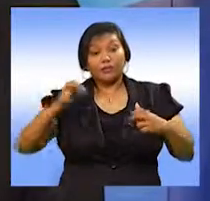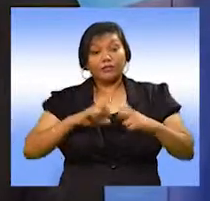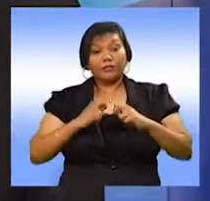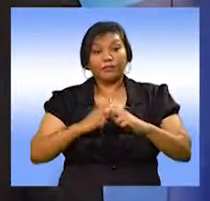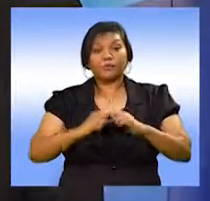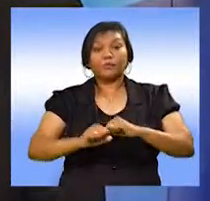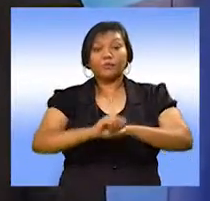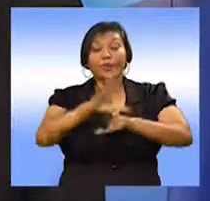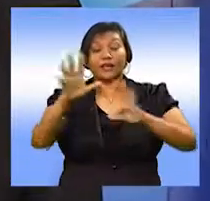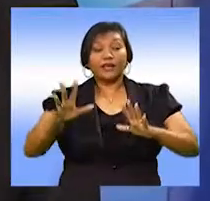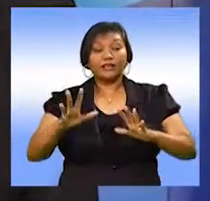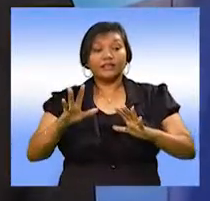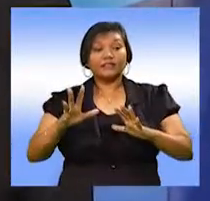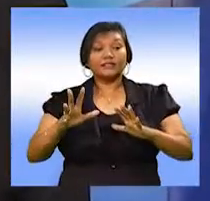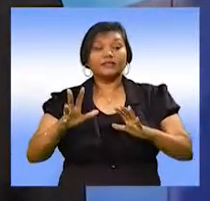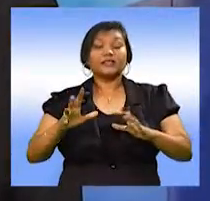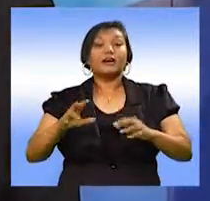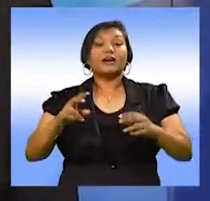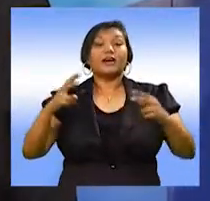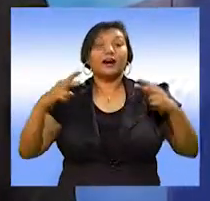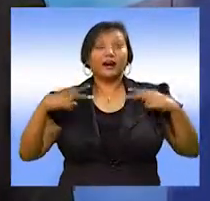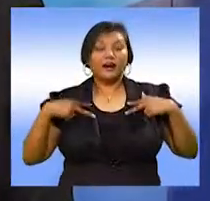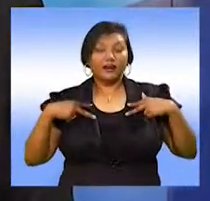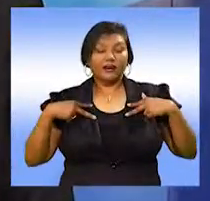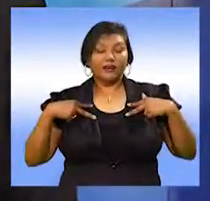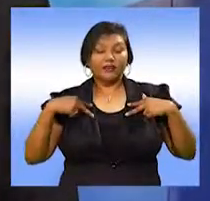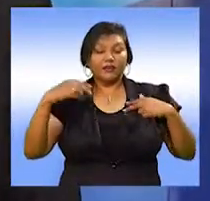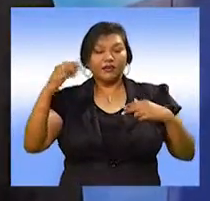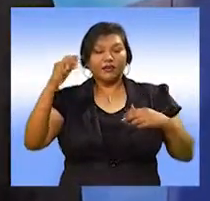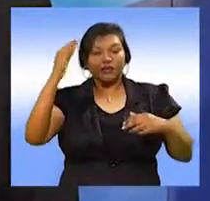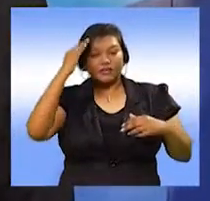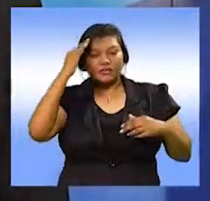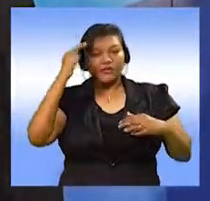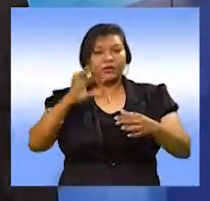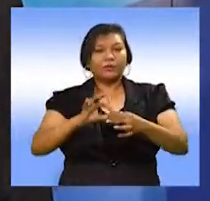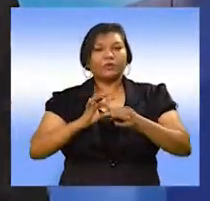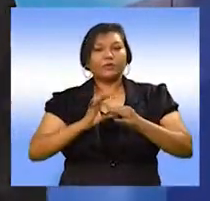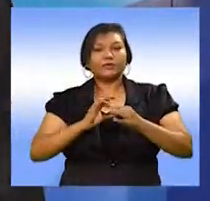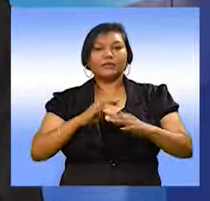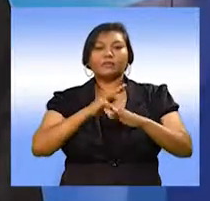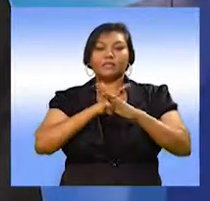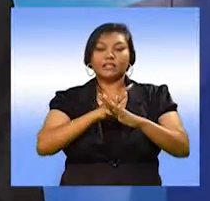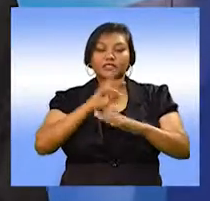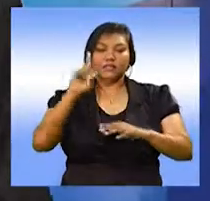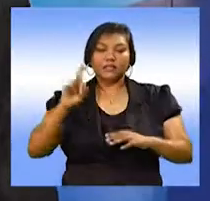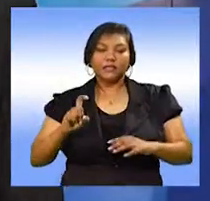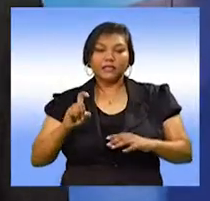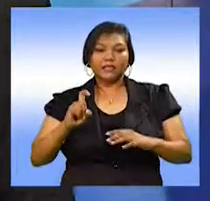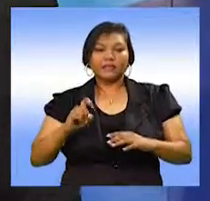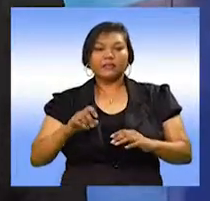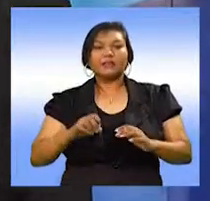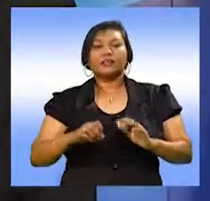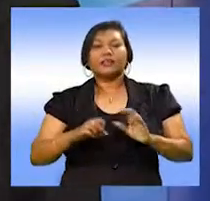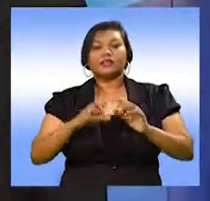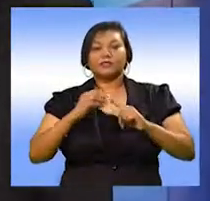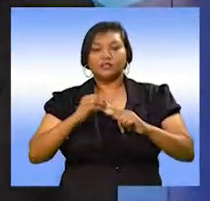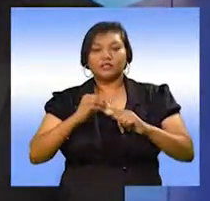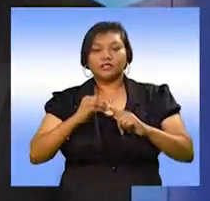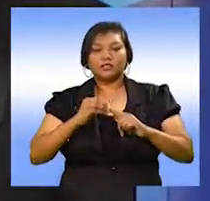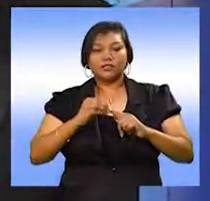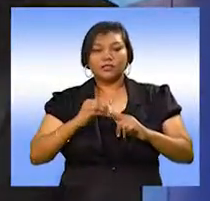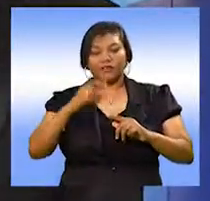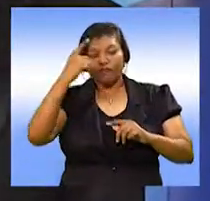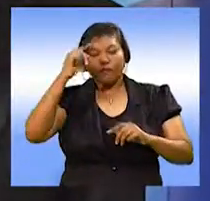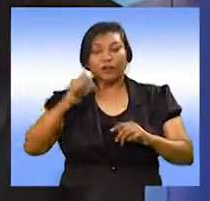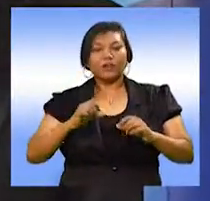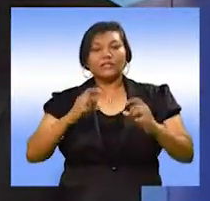broadcasters themselves are entitled to some type of intellectual property protection in the form of related rights which cover